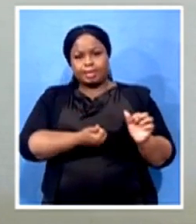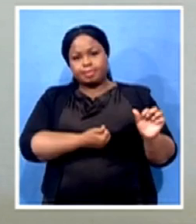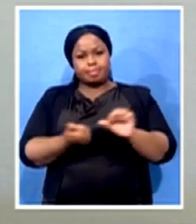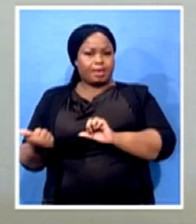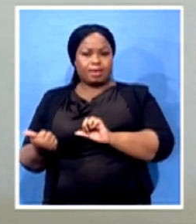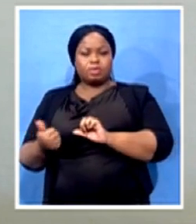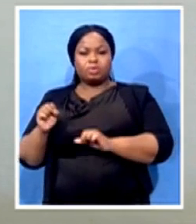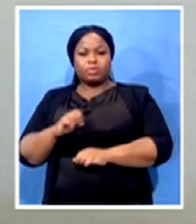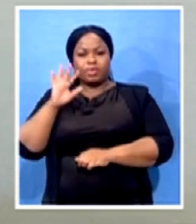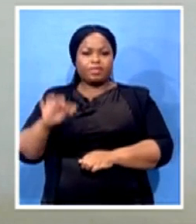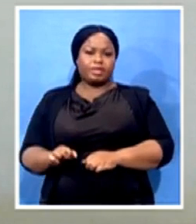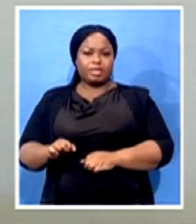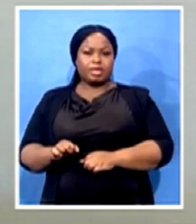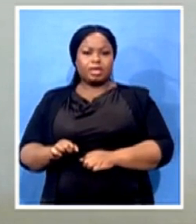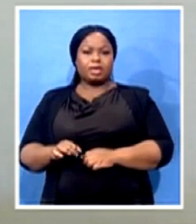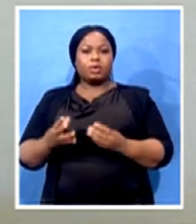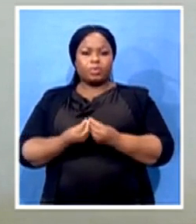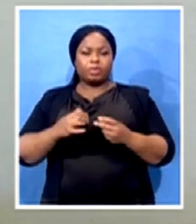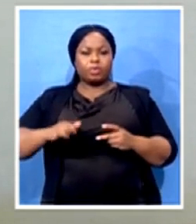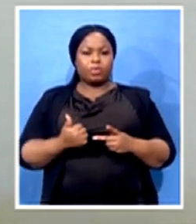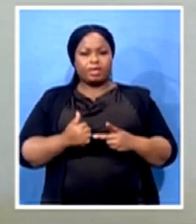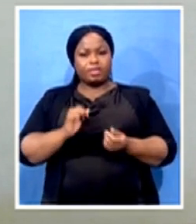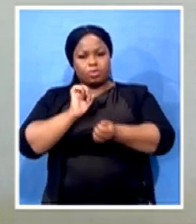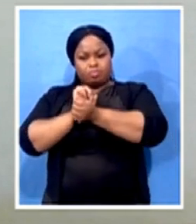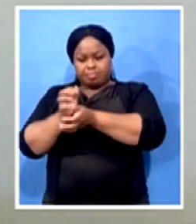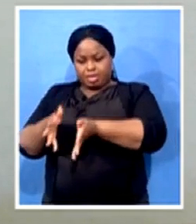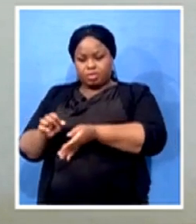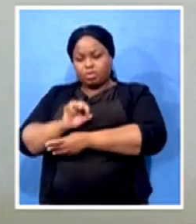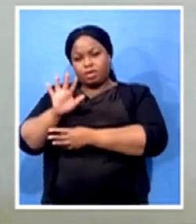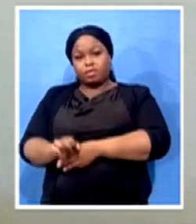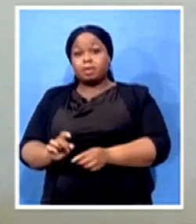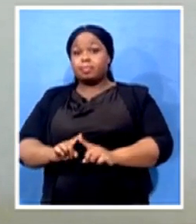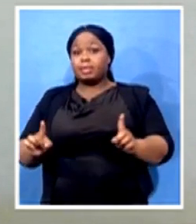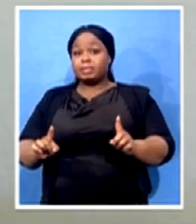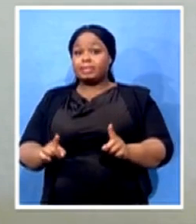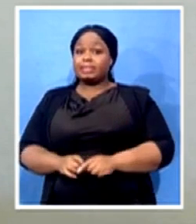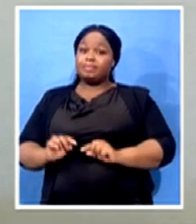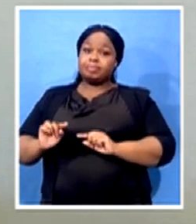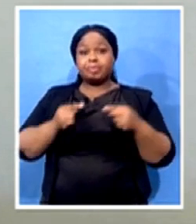the wife. But should a legal challenge arise, there might be a problem.